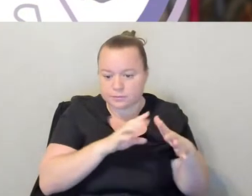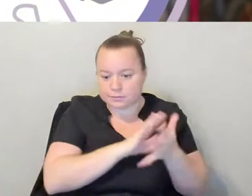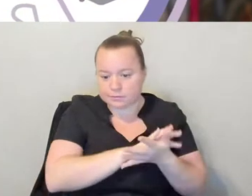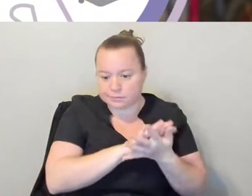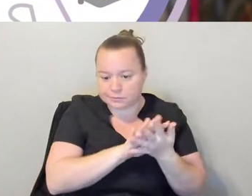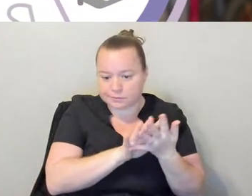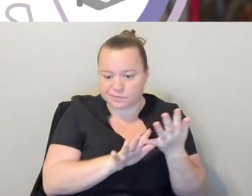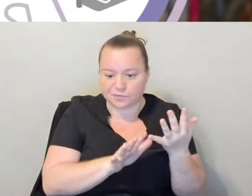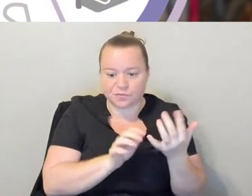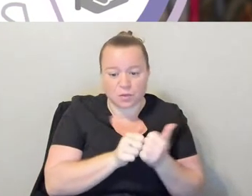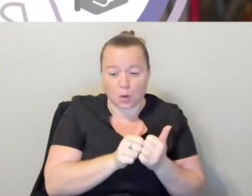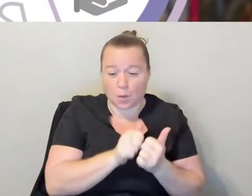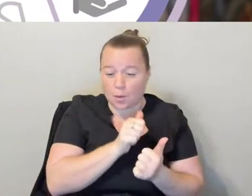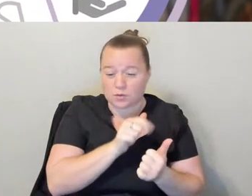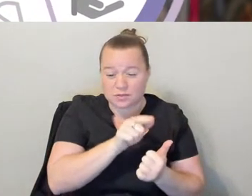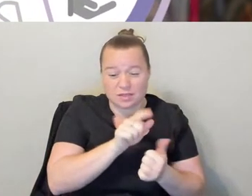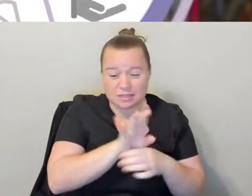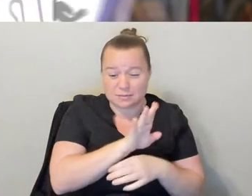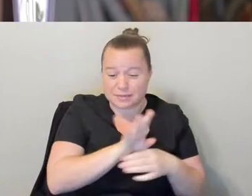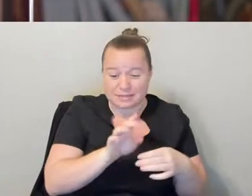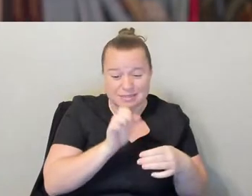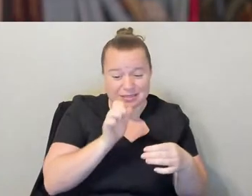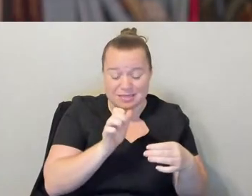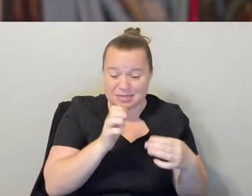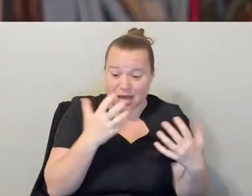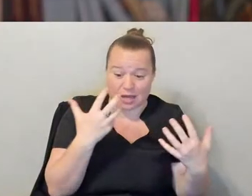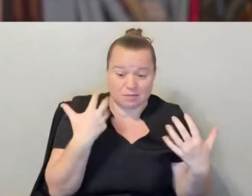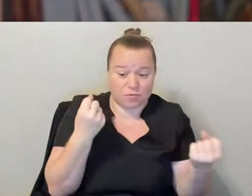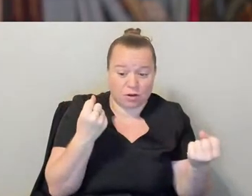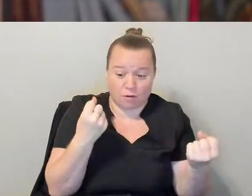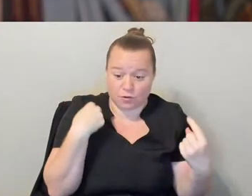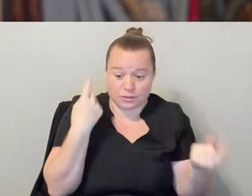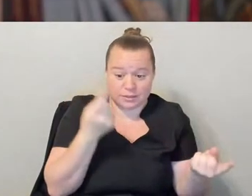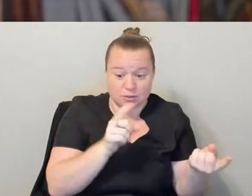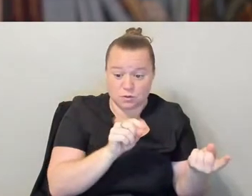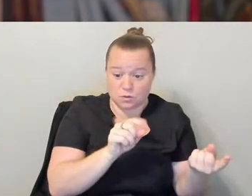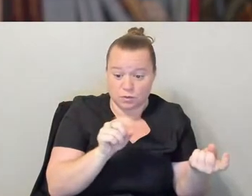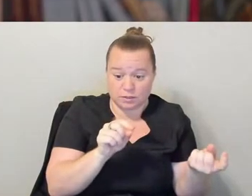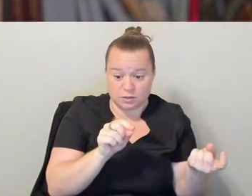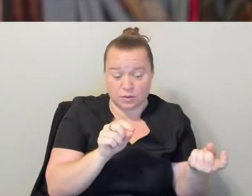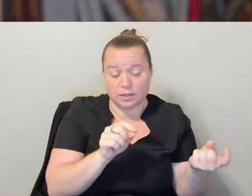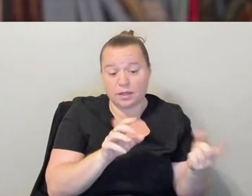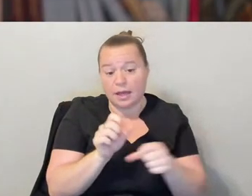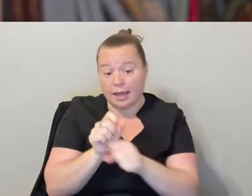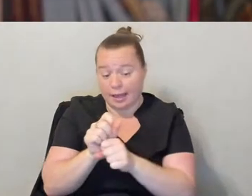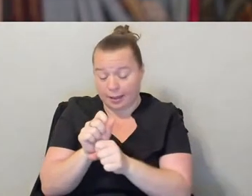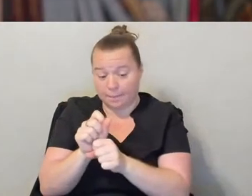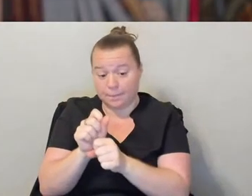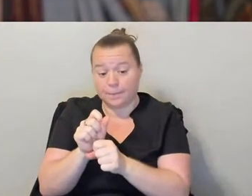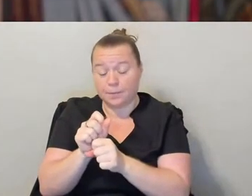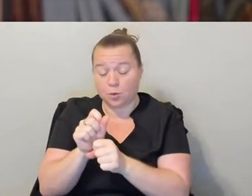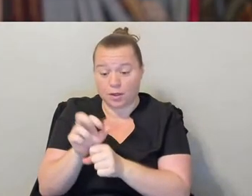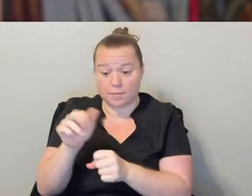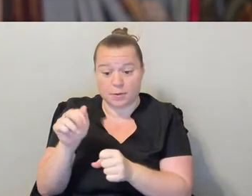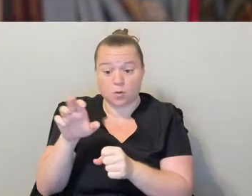not recover throughout 2020. Although employment rates started to rise last summer,